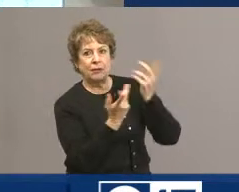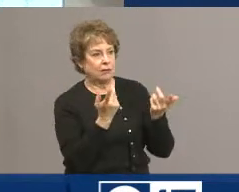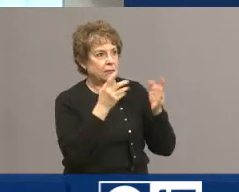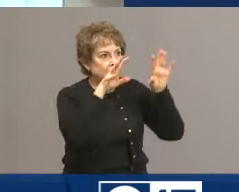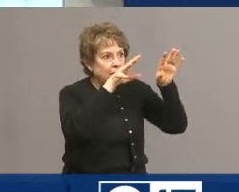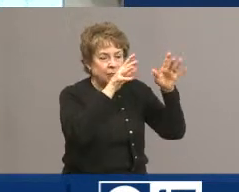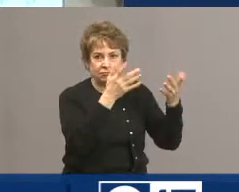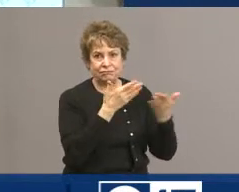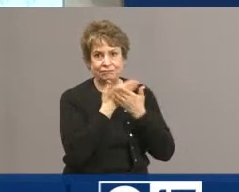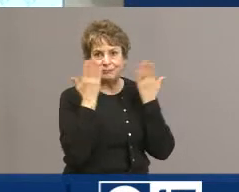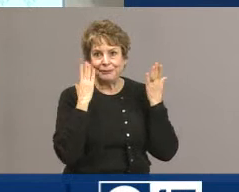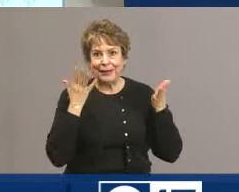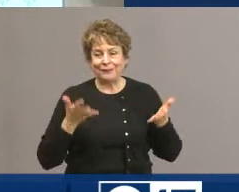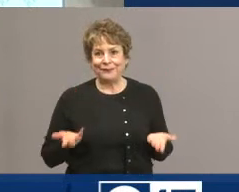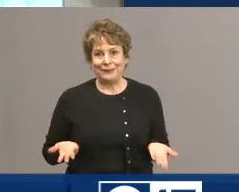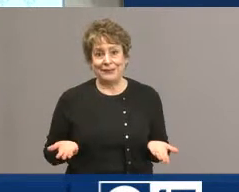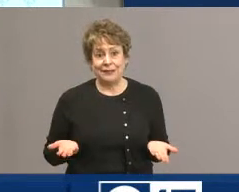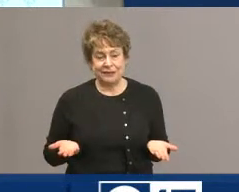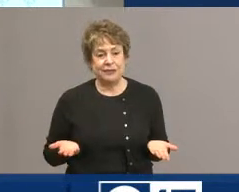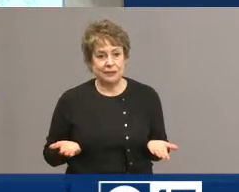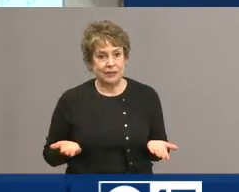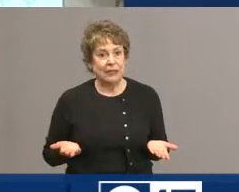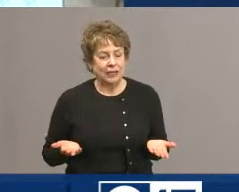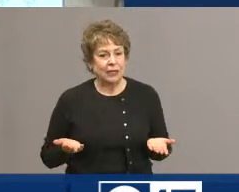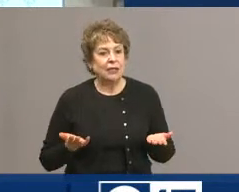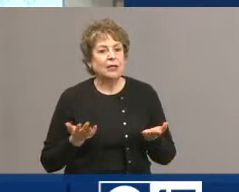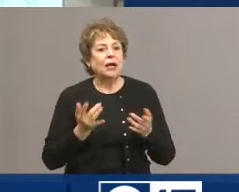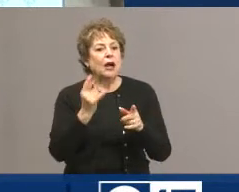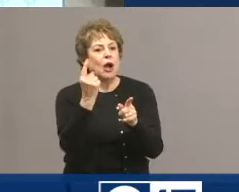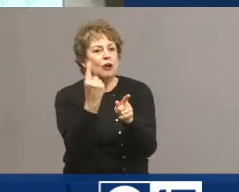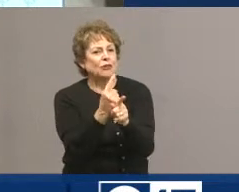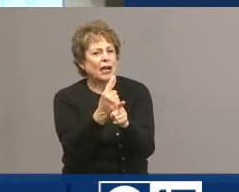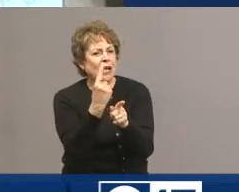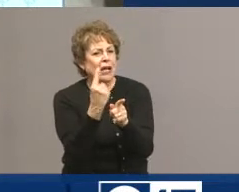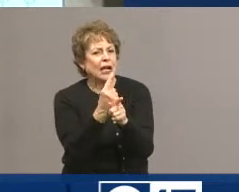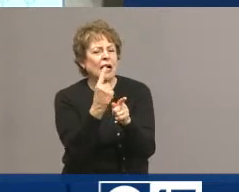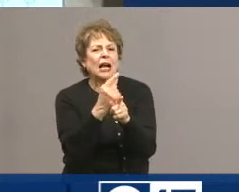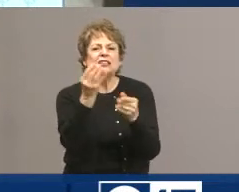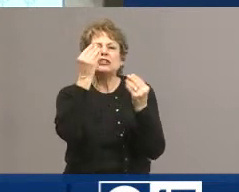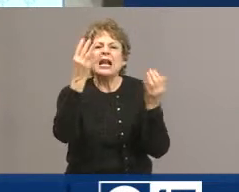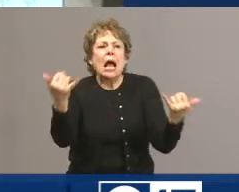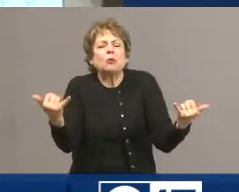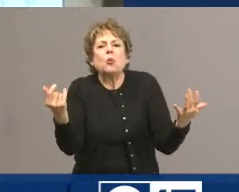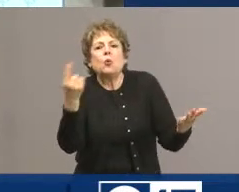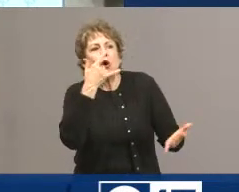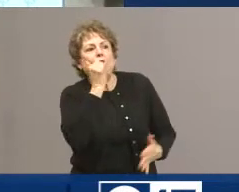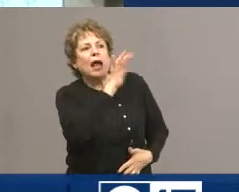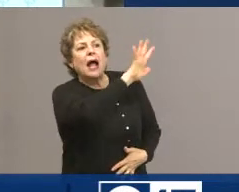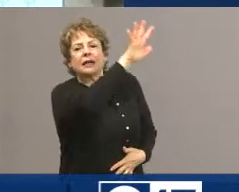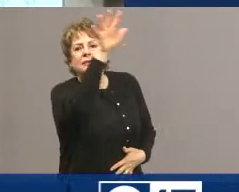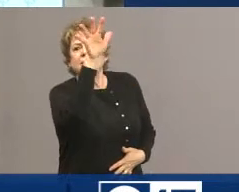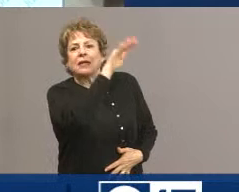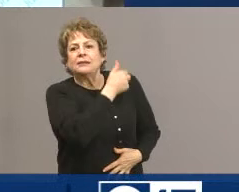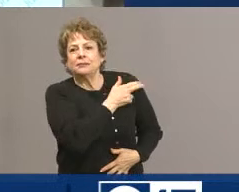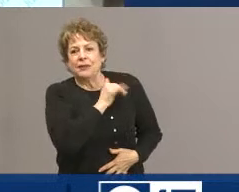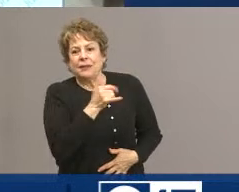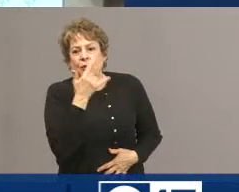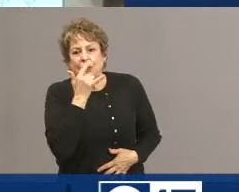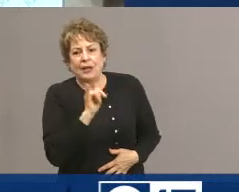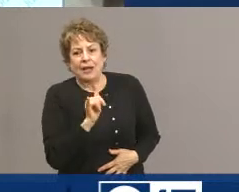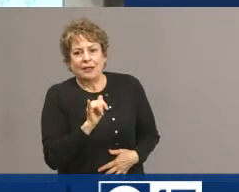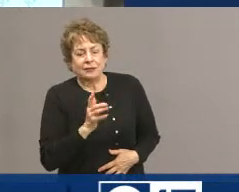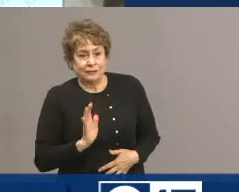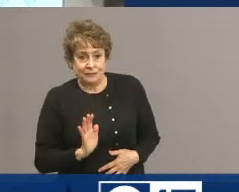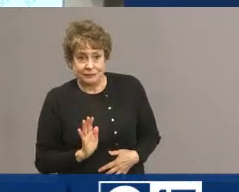capacity. This is our intensive care unit, ICU. If you get extremely sick, we want to make sure we can care for